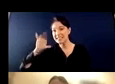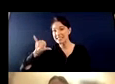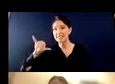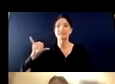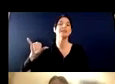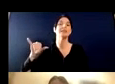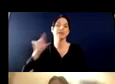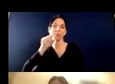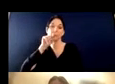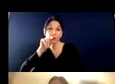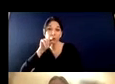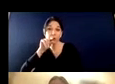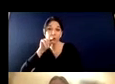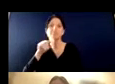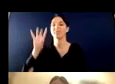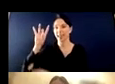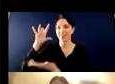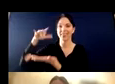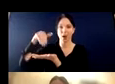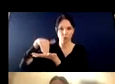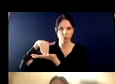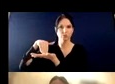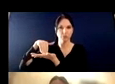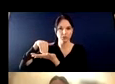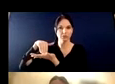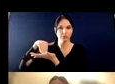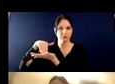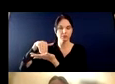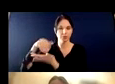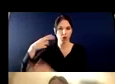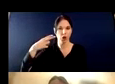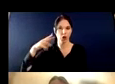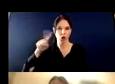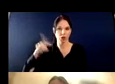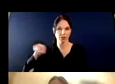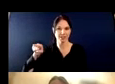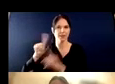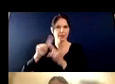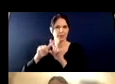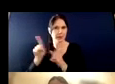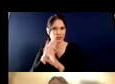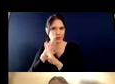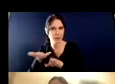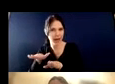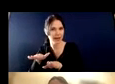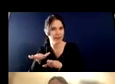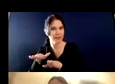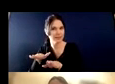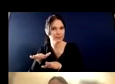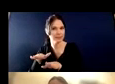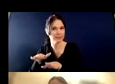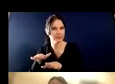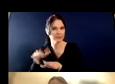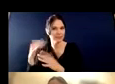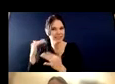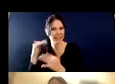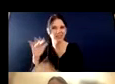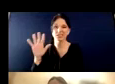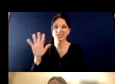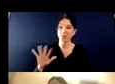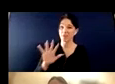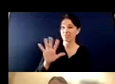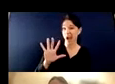8,000 hertz, but it's a very quiet sound. A bird tweet is typically at about 5 to 10